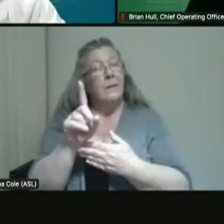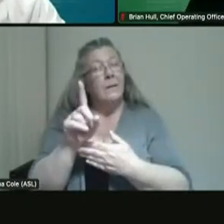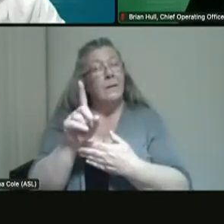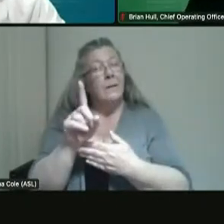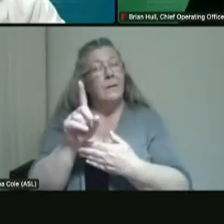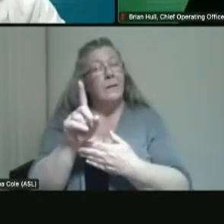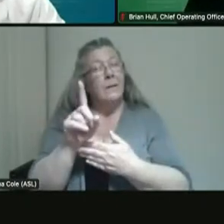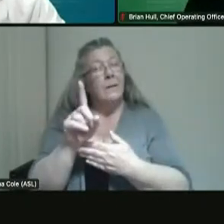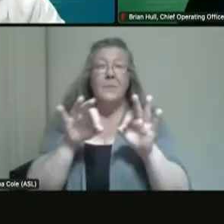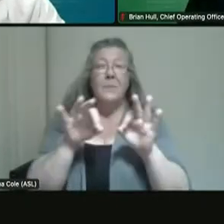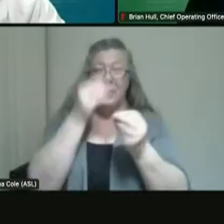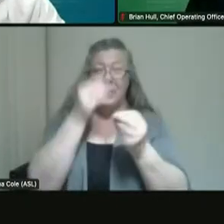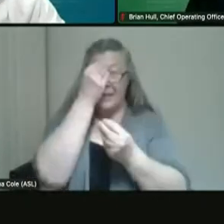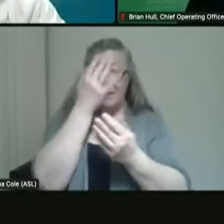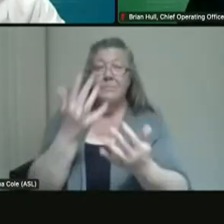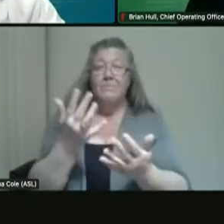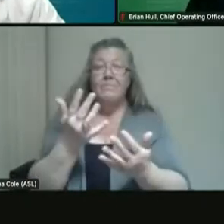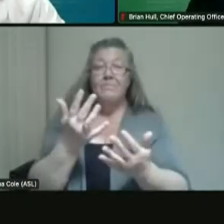maintain,